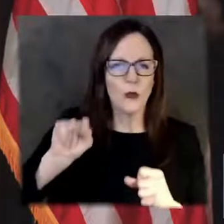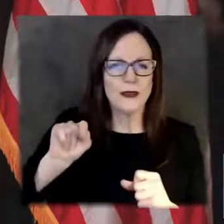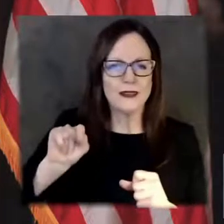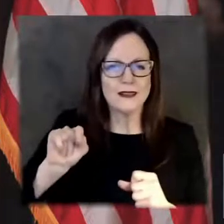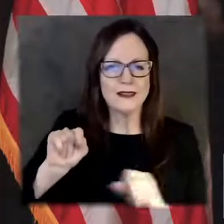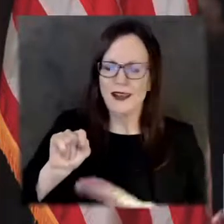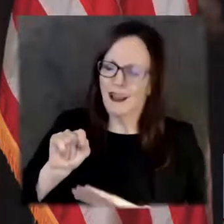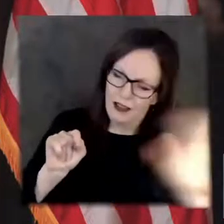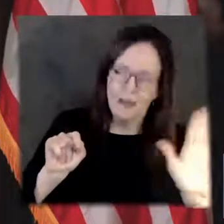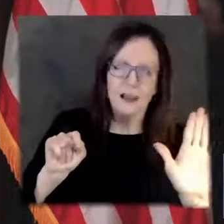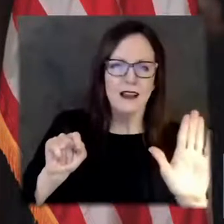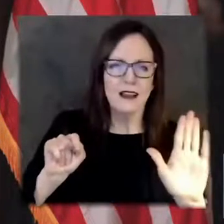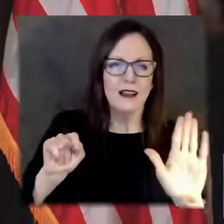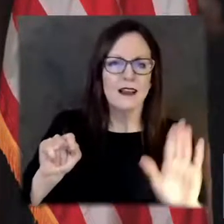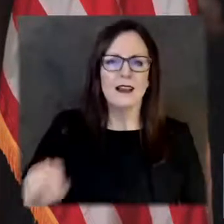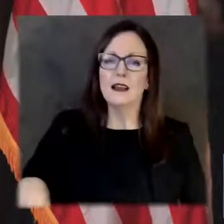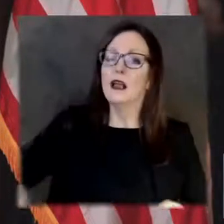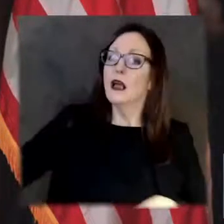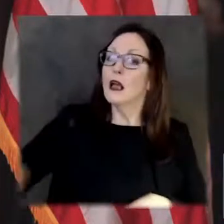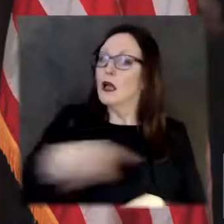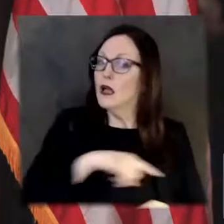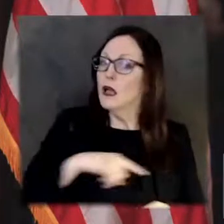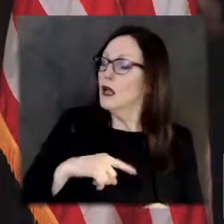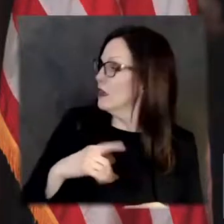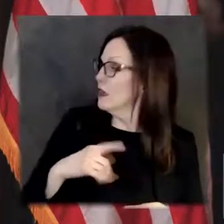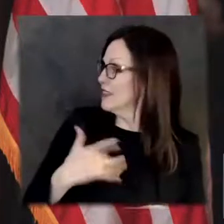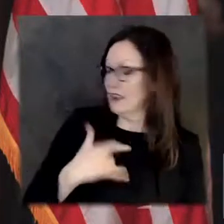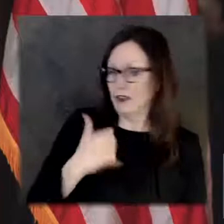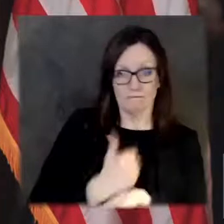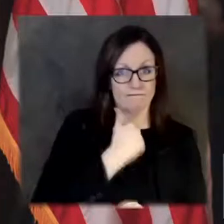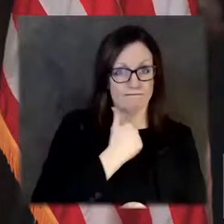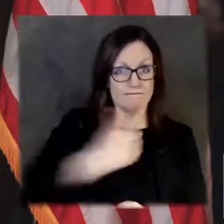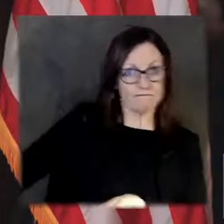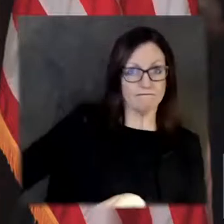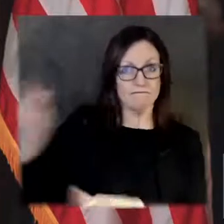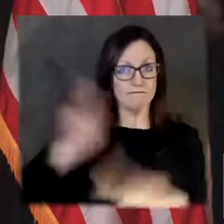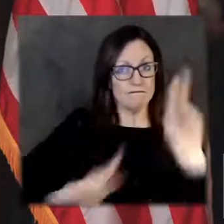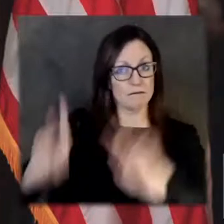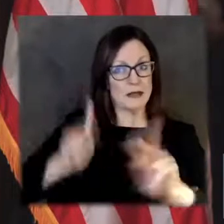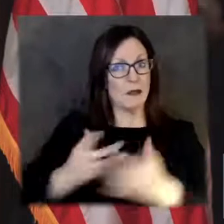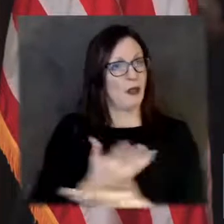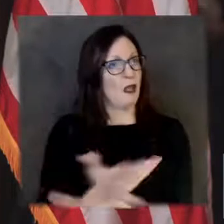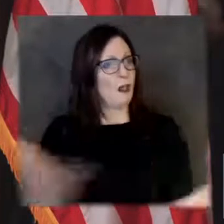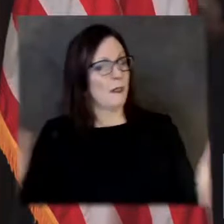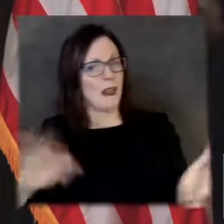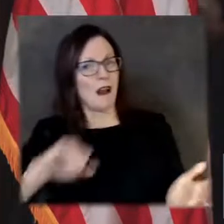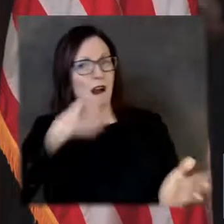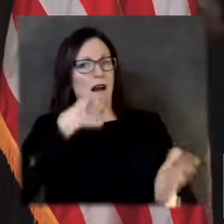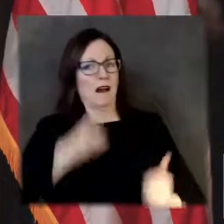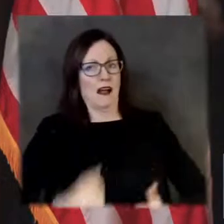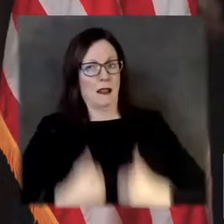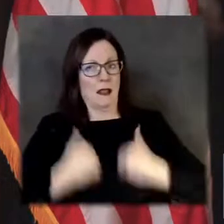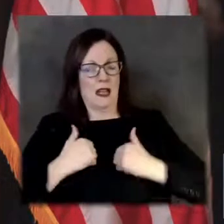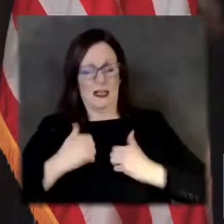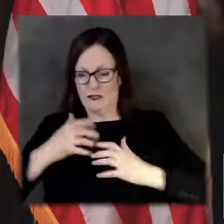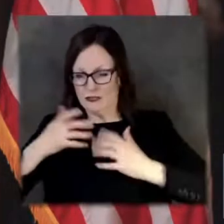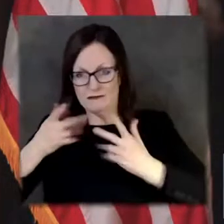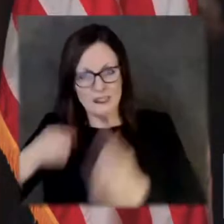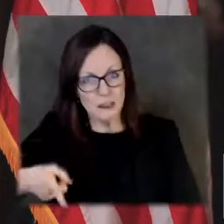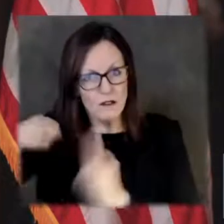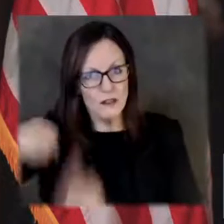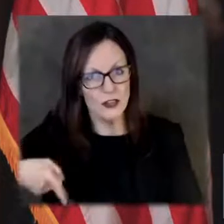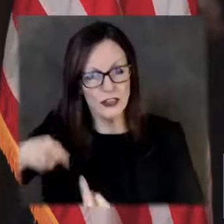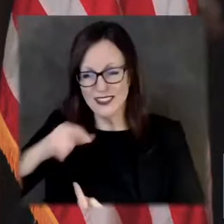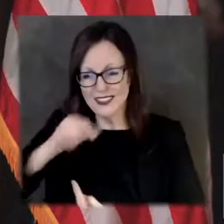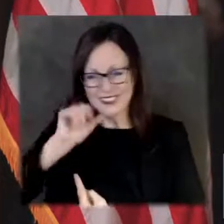can disagree with me if you want, but don't punish the people we serve so you can settle a score no one